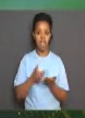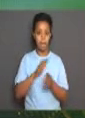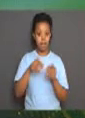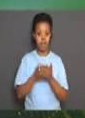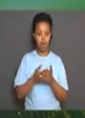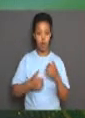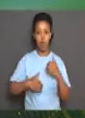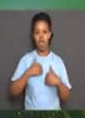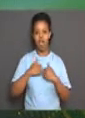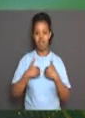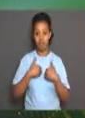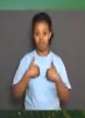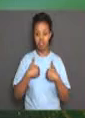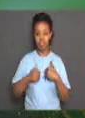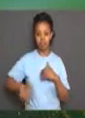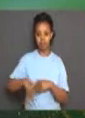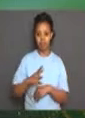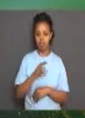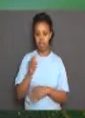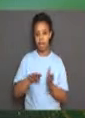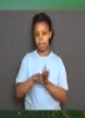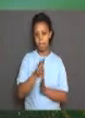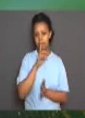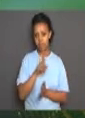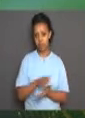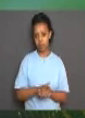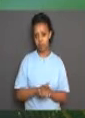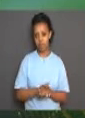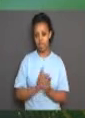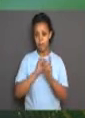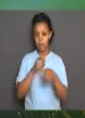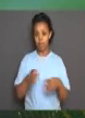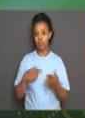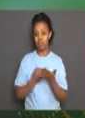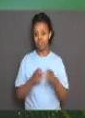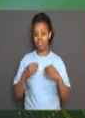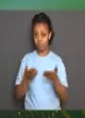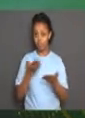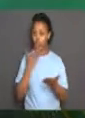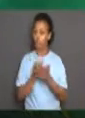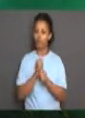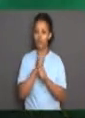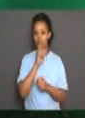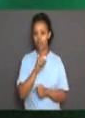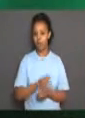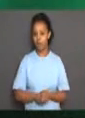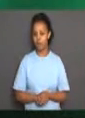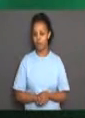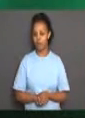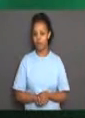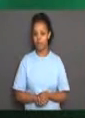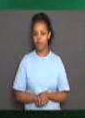animals, plants, and bacteria. If you answered correctly, well done.